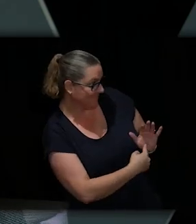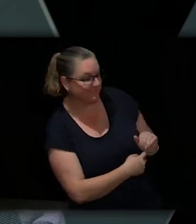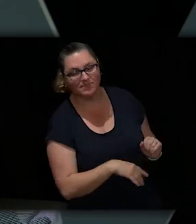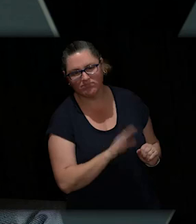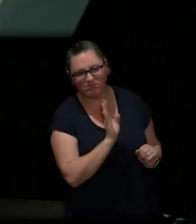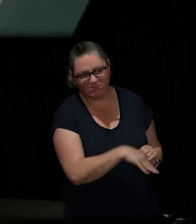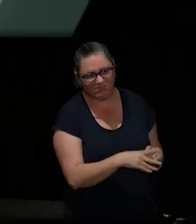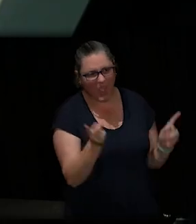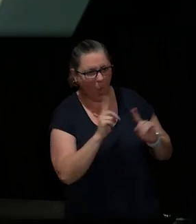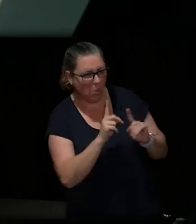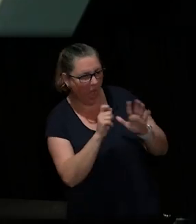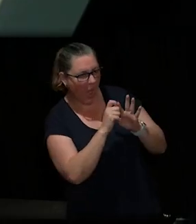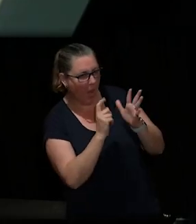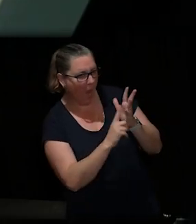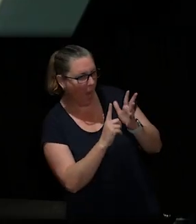POTUS?"